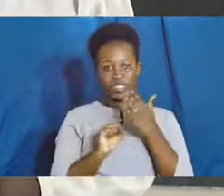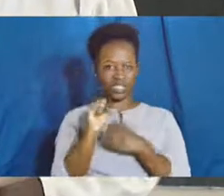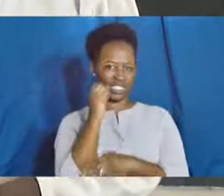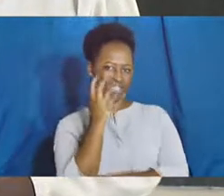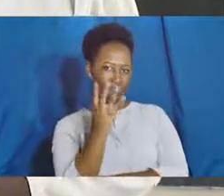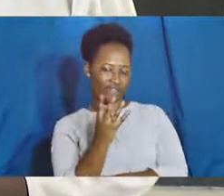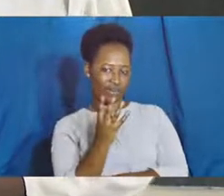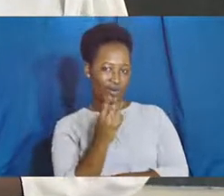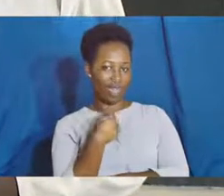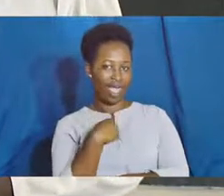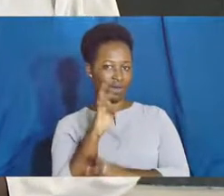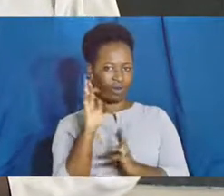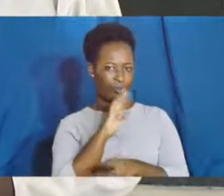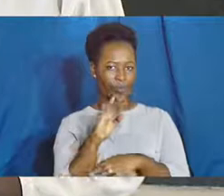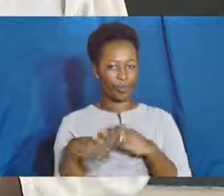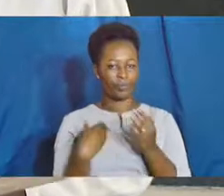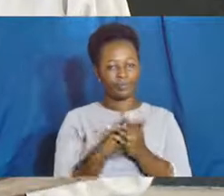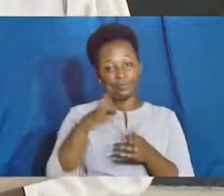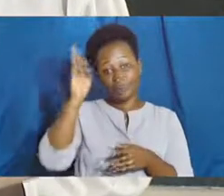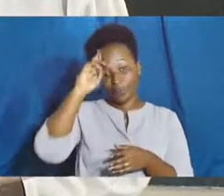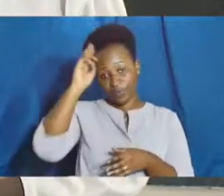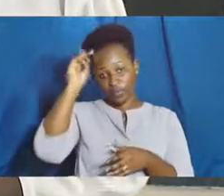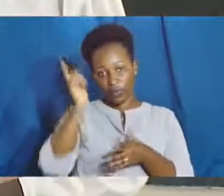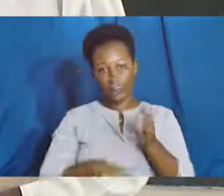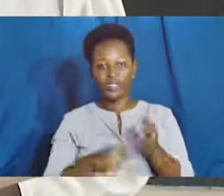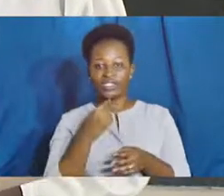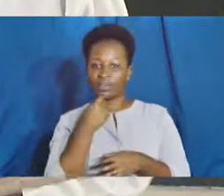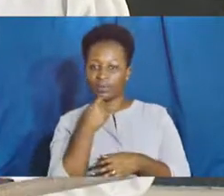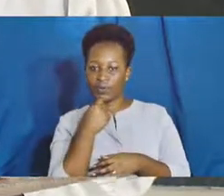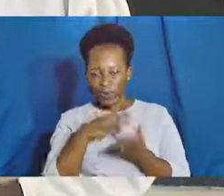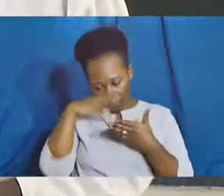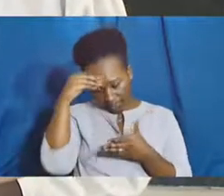remember what you have talked about: electrical circuit,